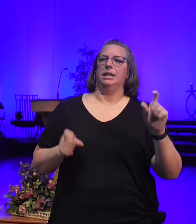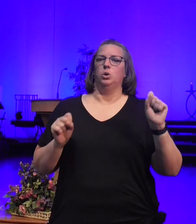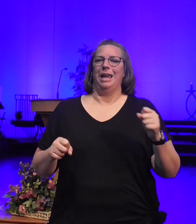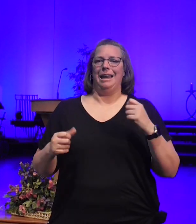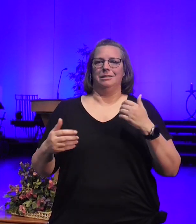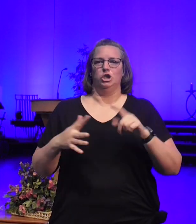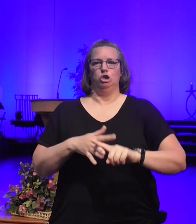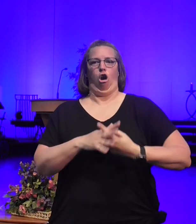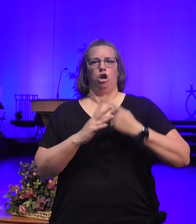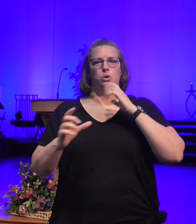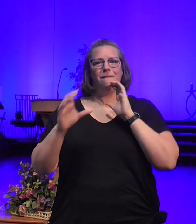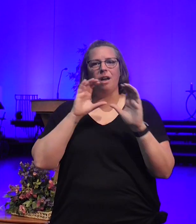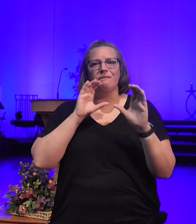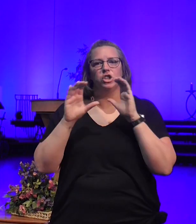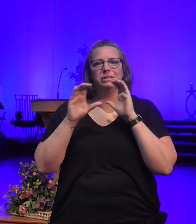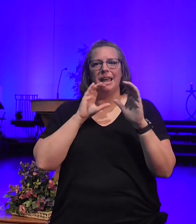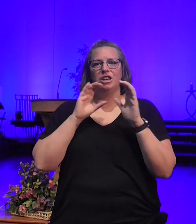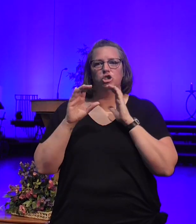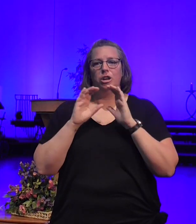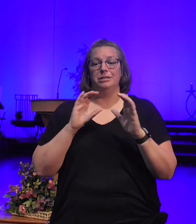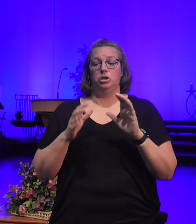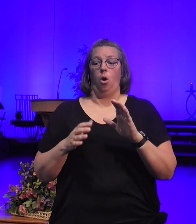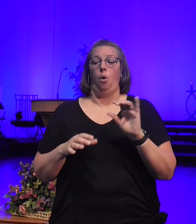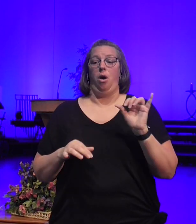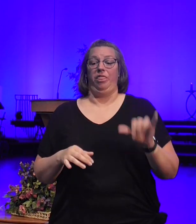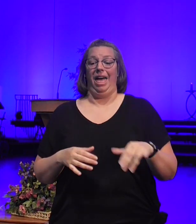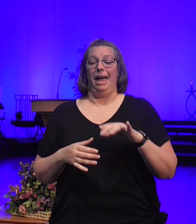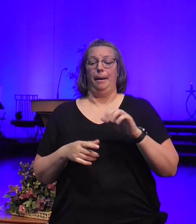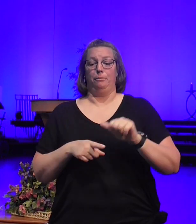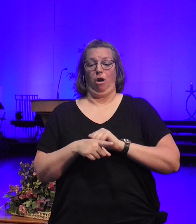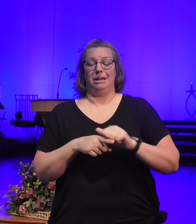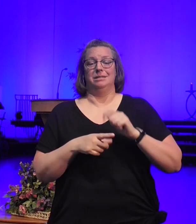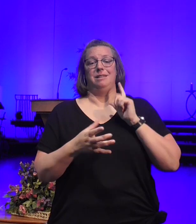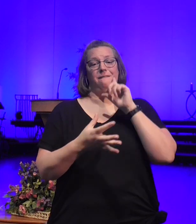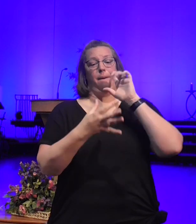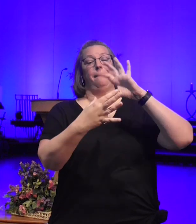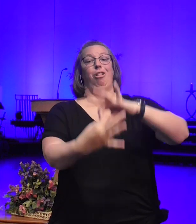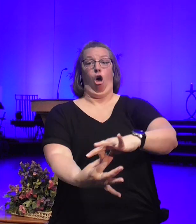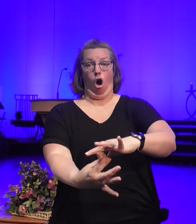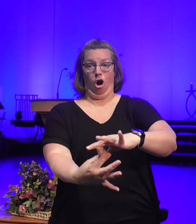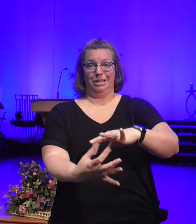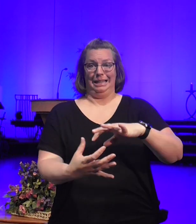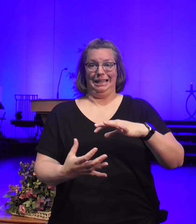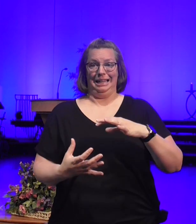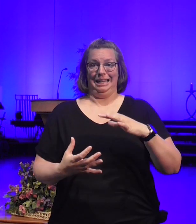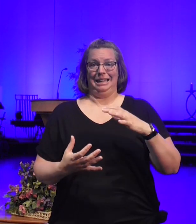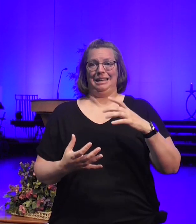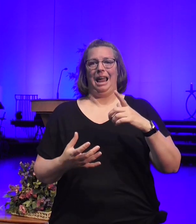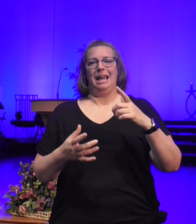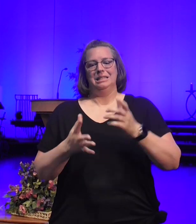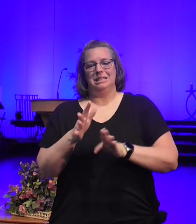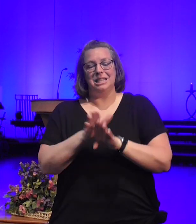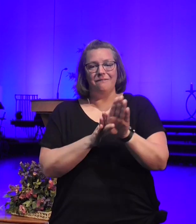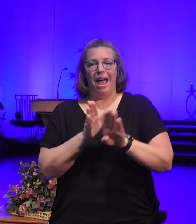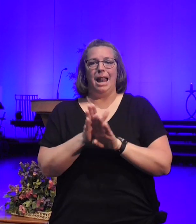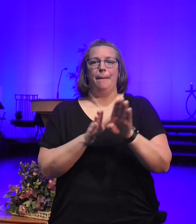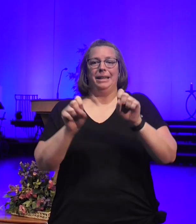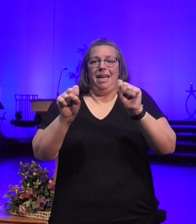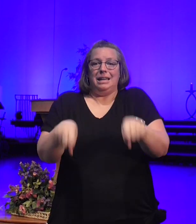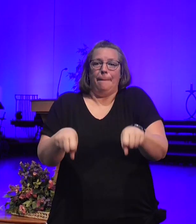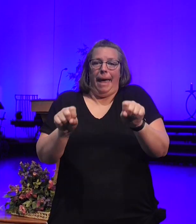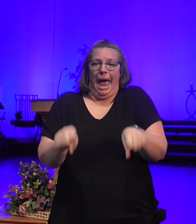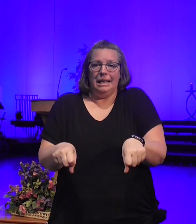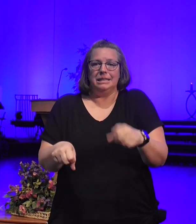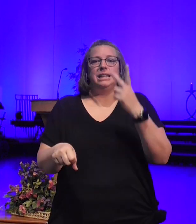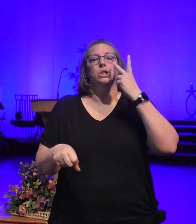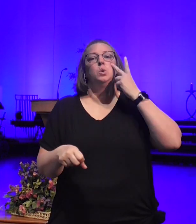conversations. And then the practice of belonging, Mr. Ginwright says, is cultivating the capacity to see the humanity in groups unlike